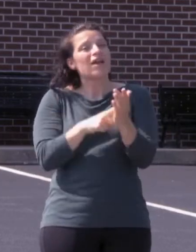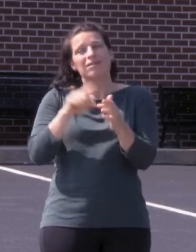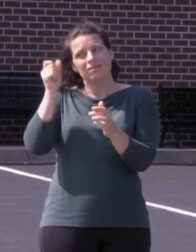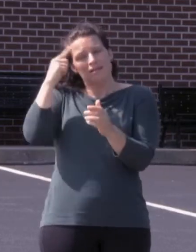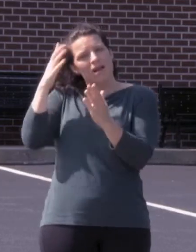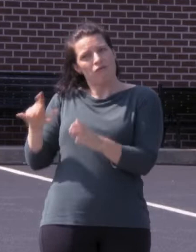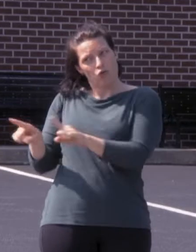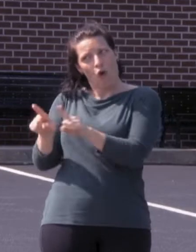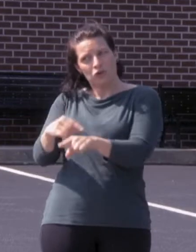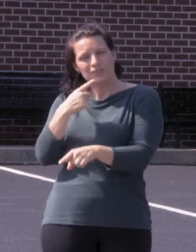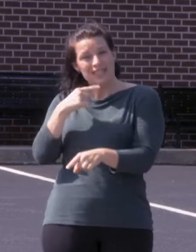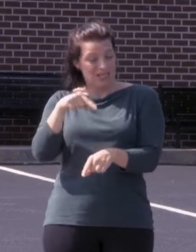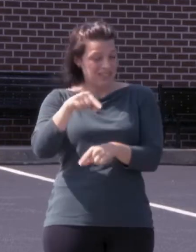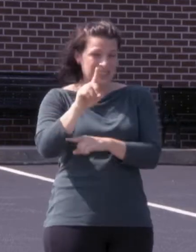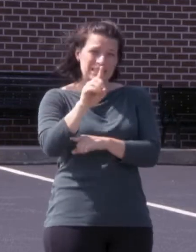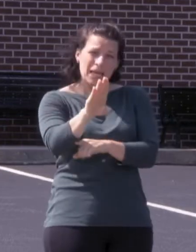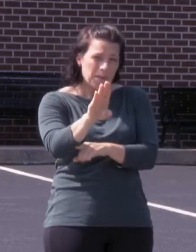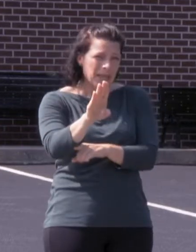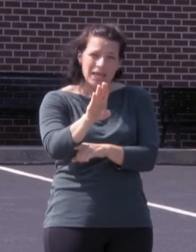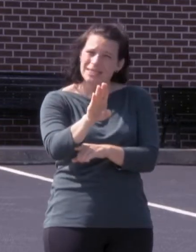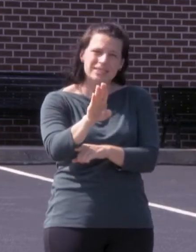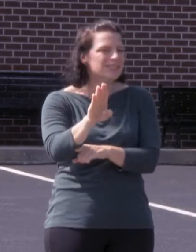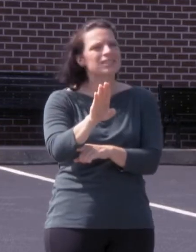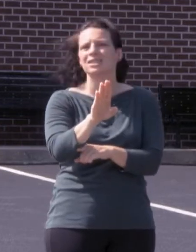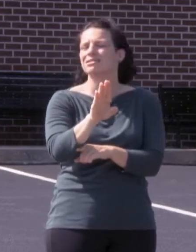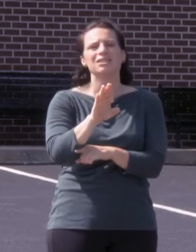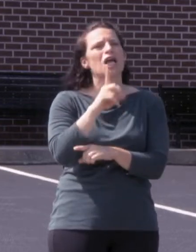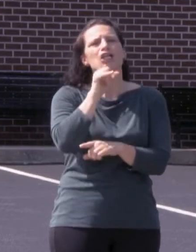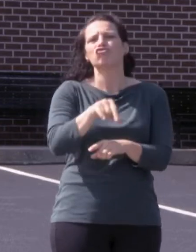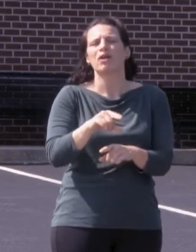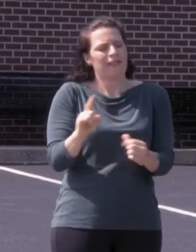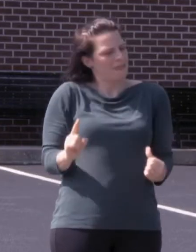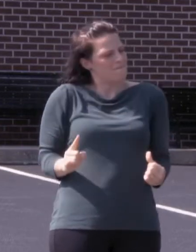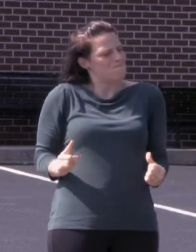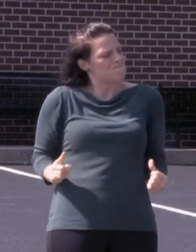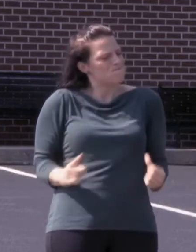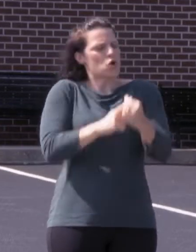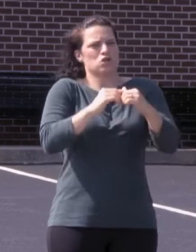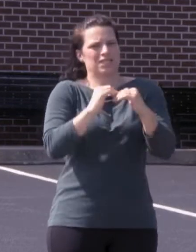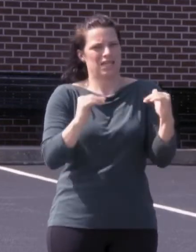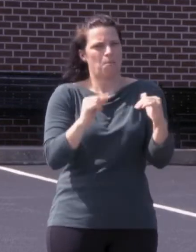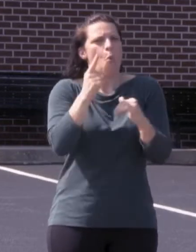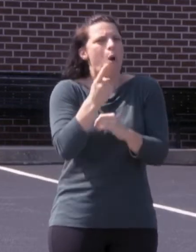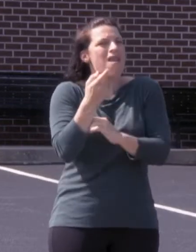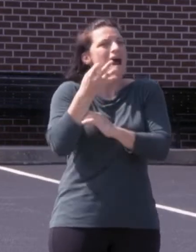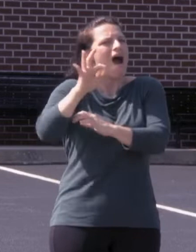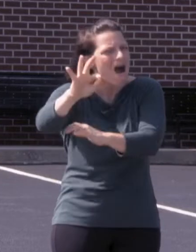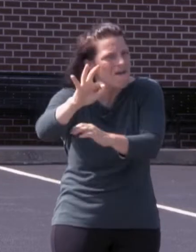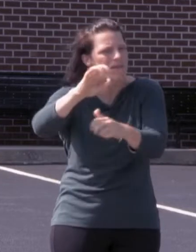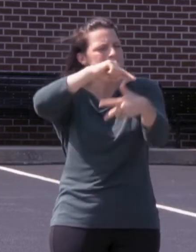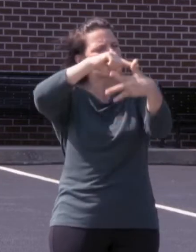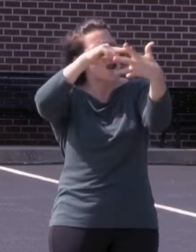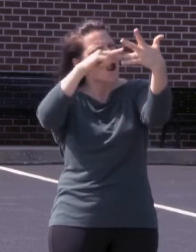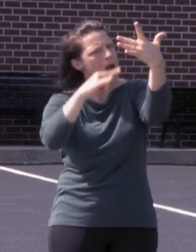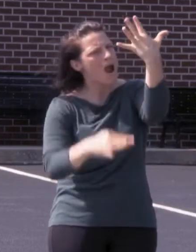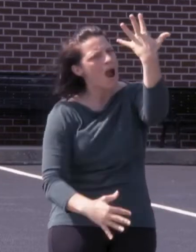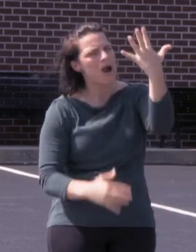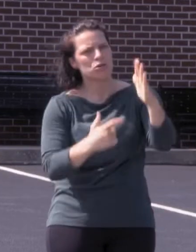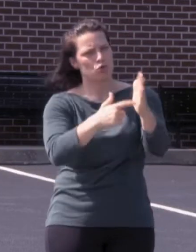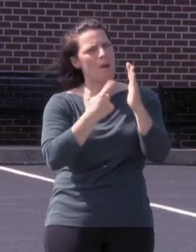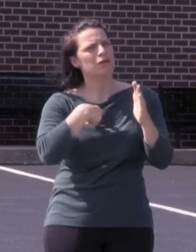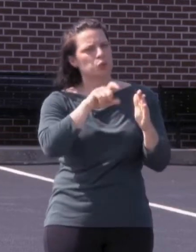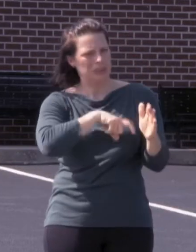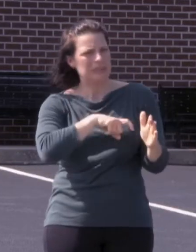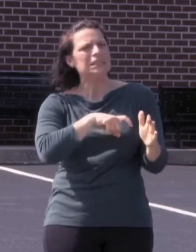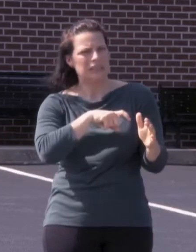indicated, that this database is really just a down payment. It's one of the many steps that we need to take